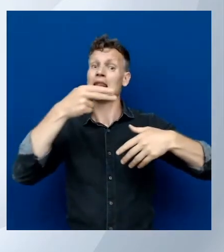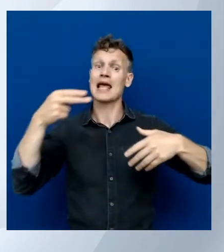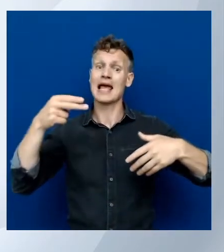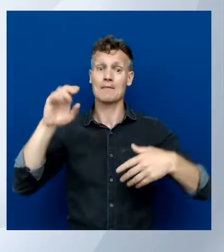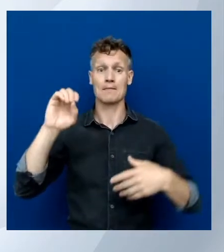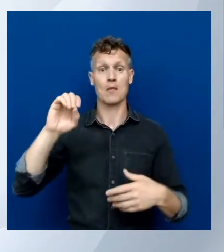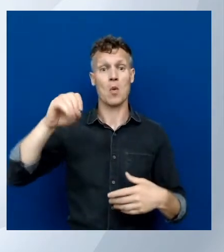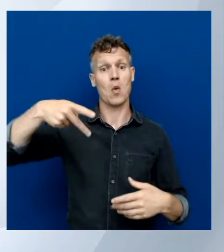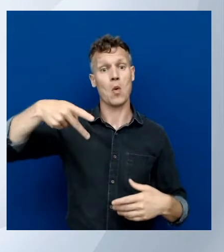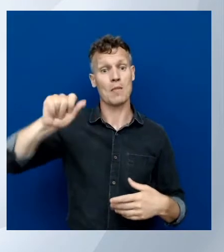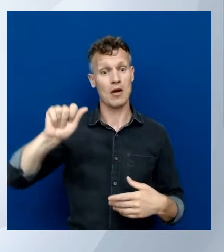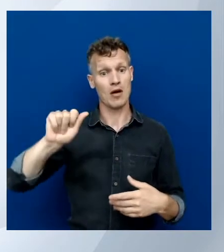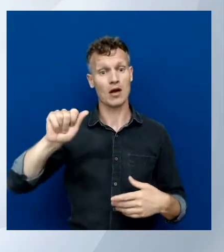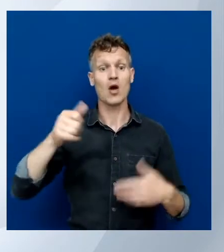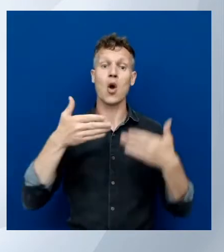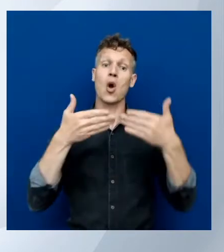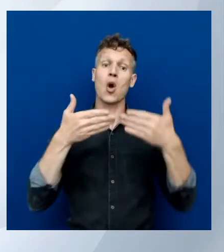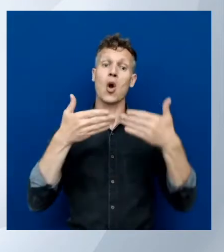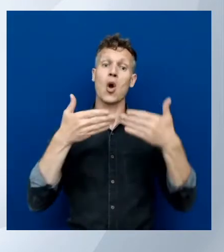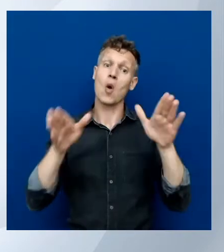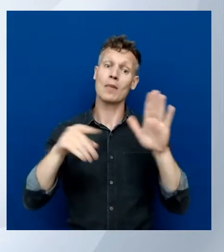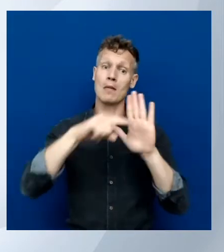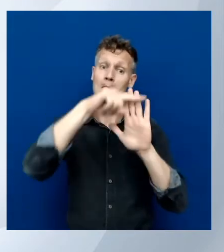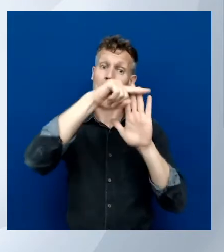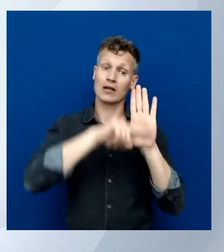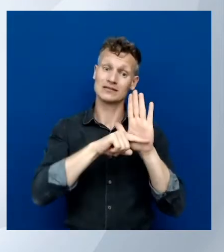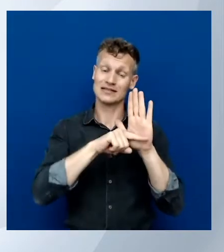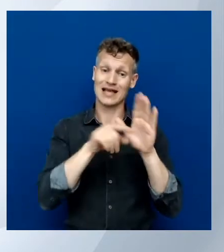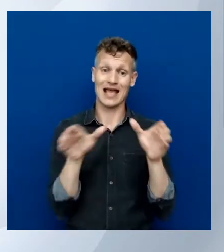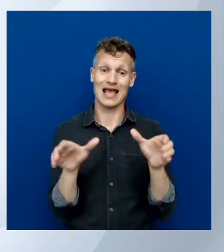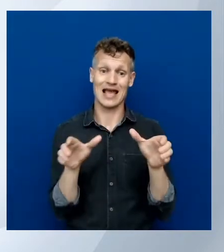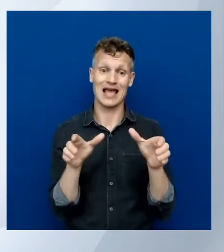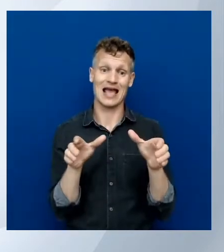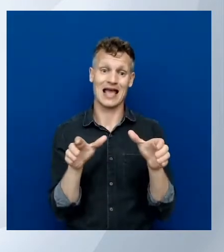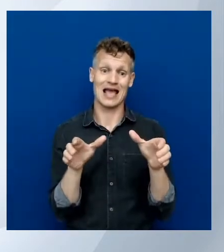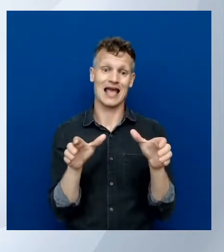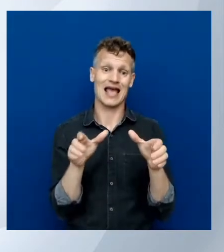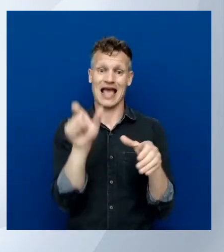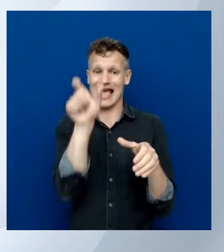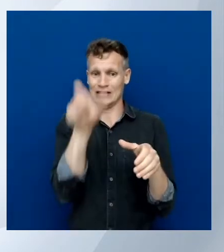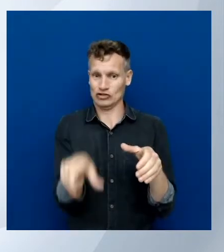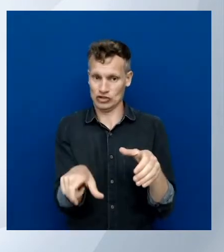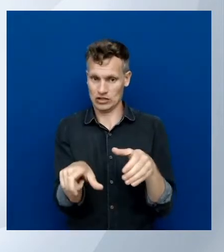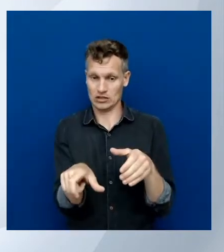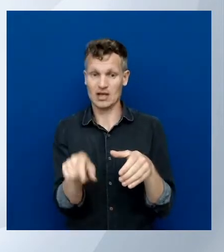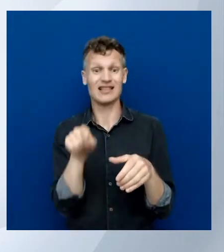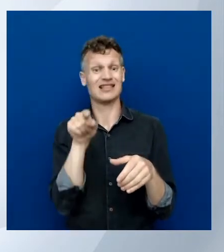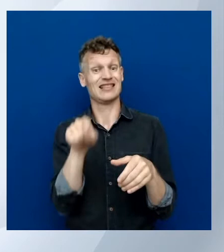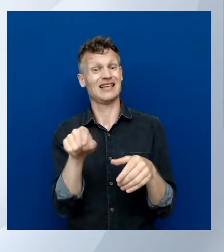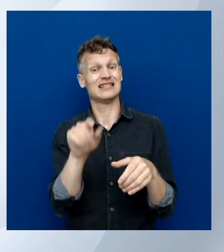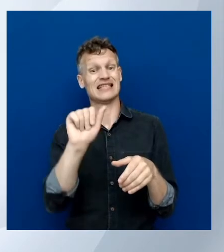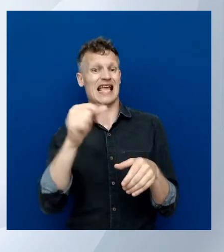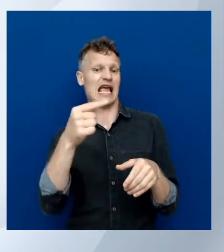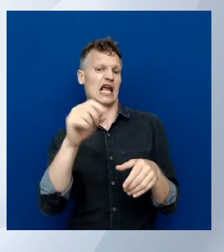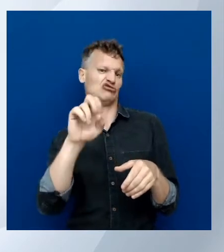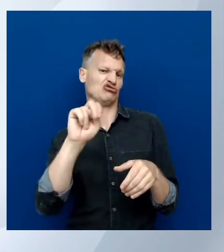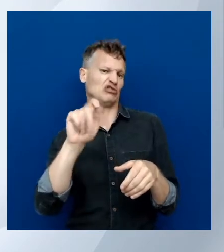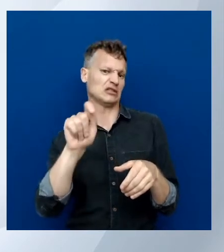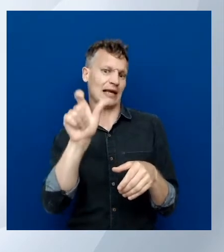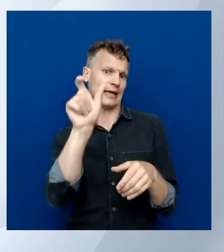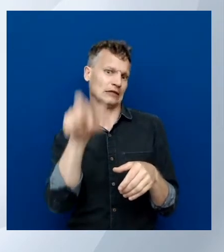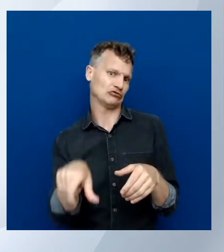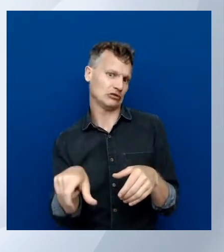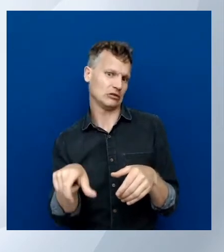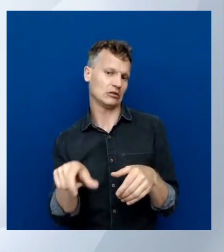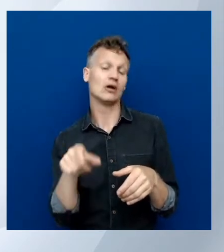Policy Agent. And what you should know is that it's an open source and a general